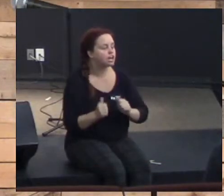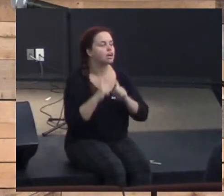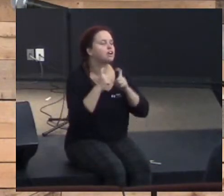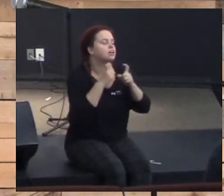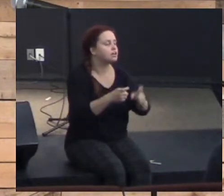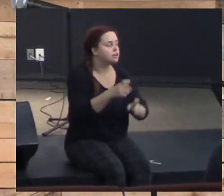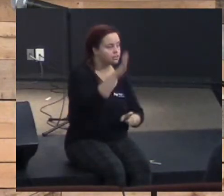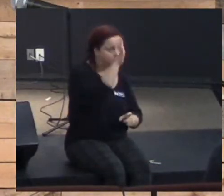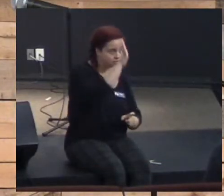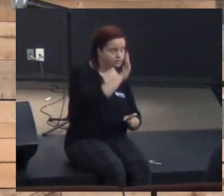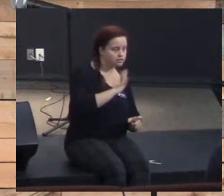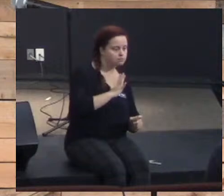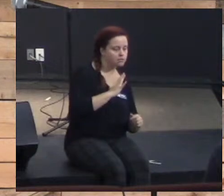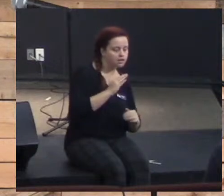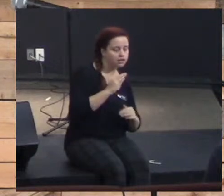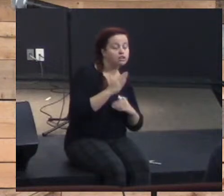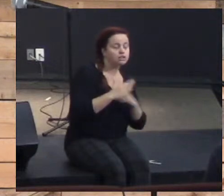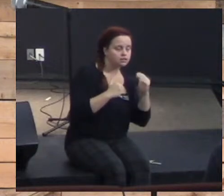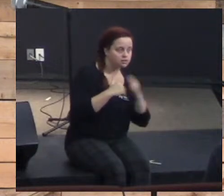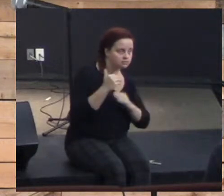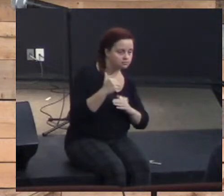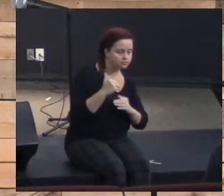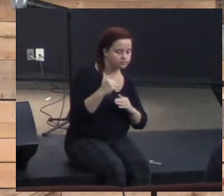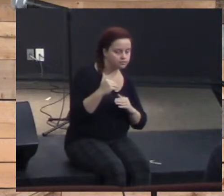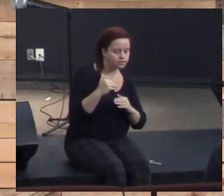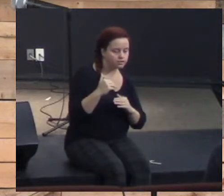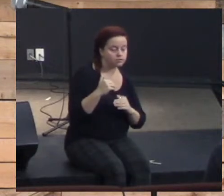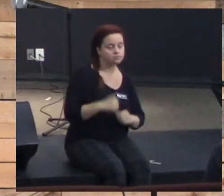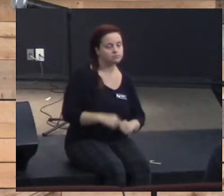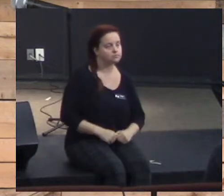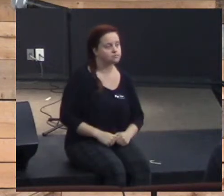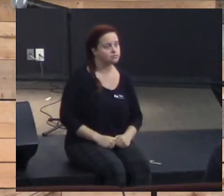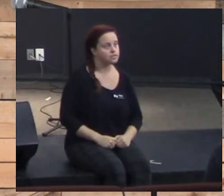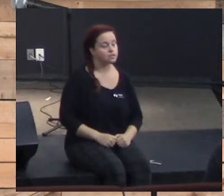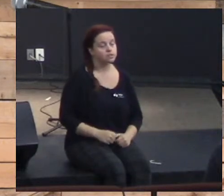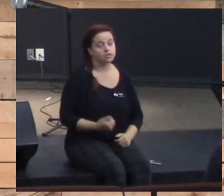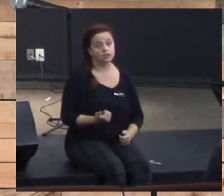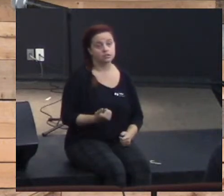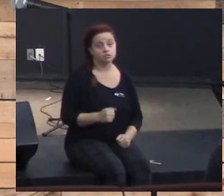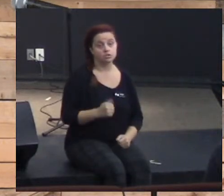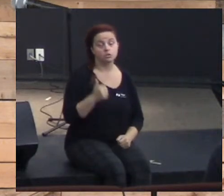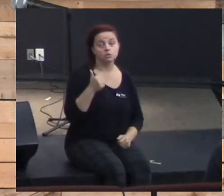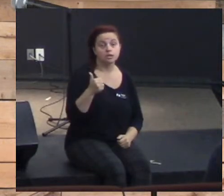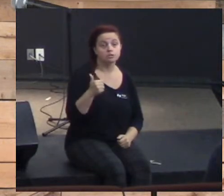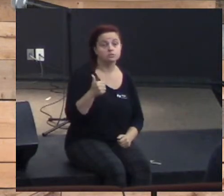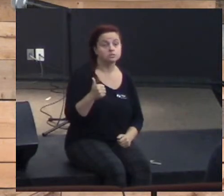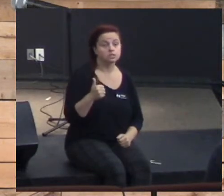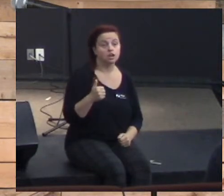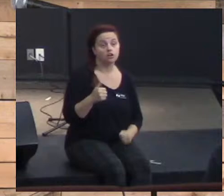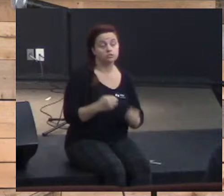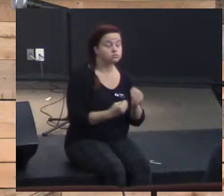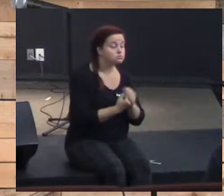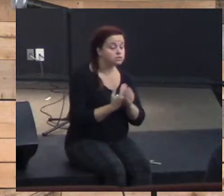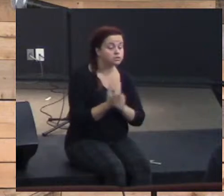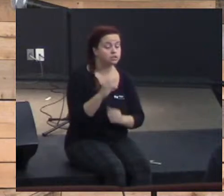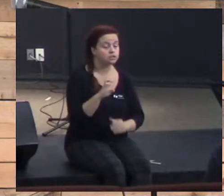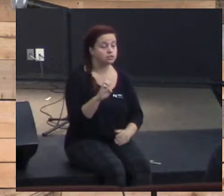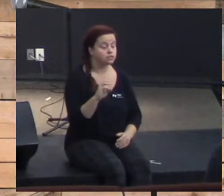build. Two of them he did himself, the Garden of Eden, no human partners.